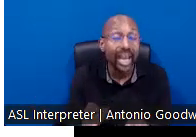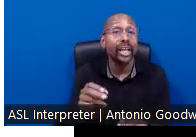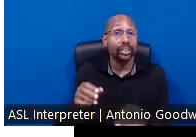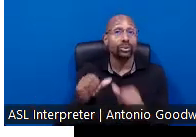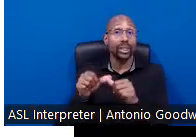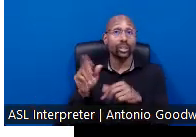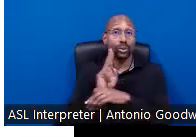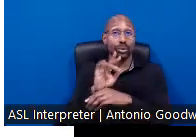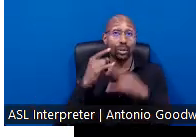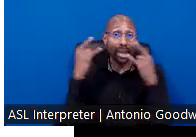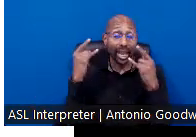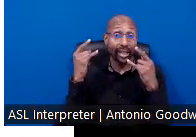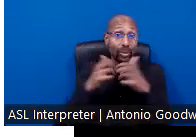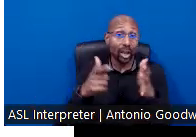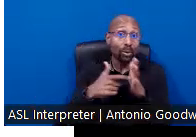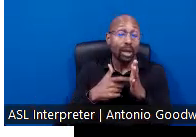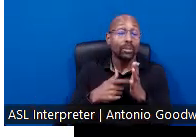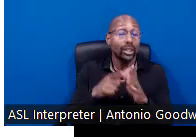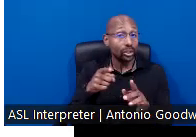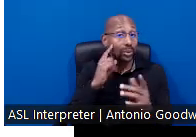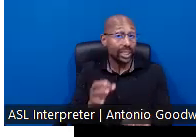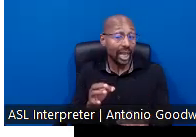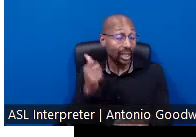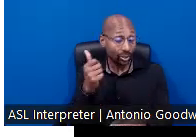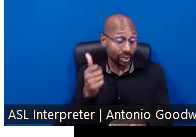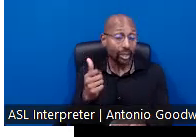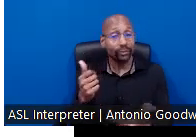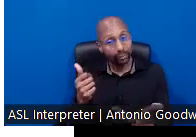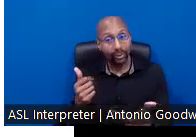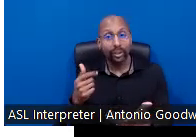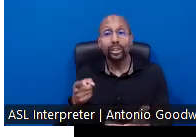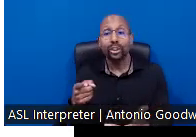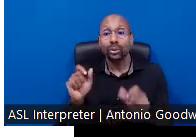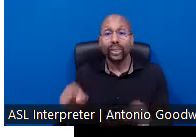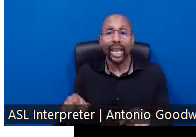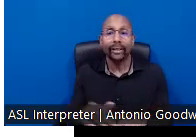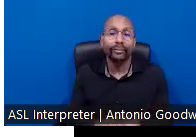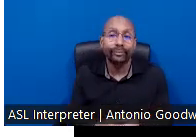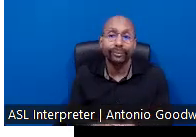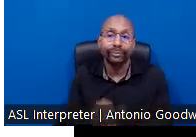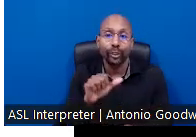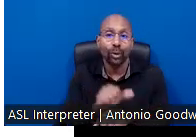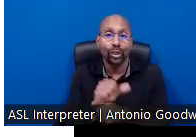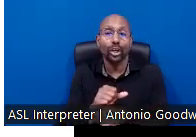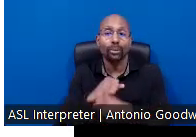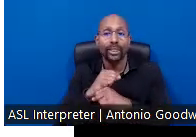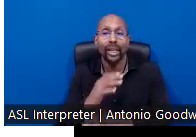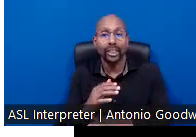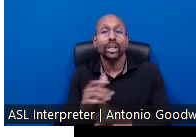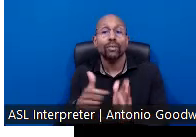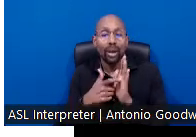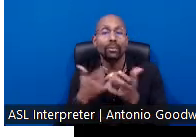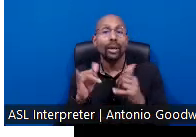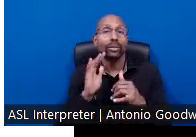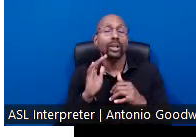do have a lot of prevention and control guidance on your side. Worker protection requirements are still going to protect you, as you have the right